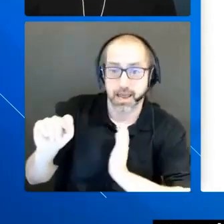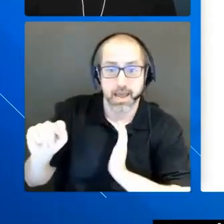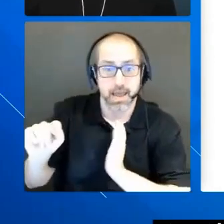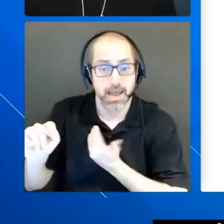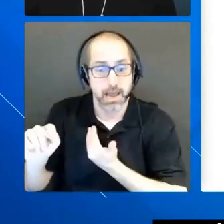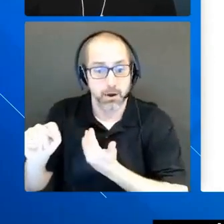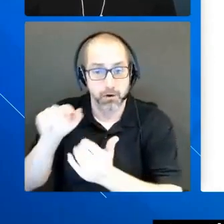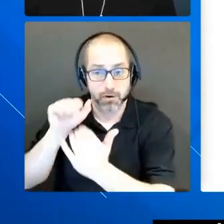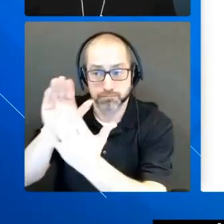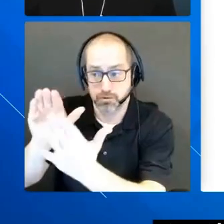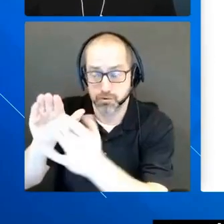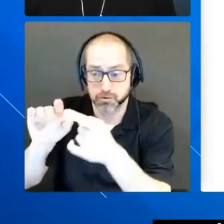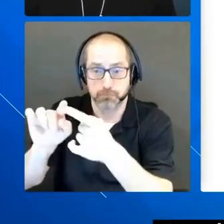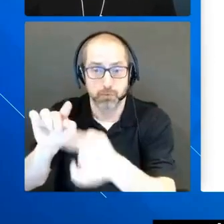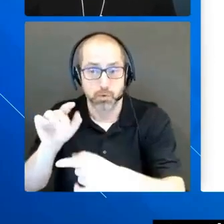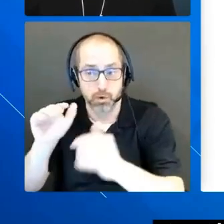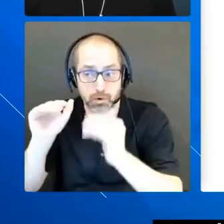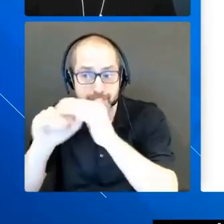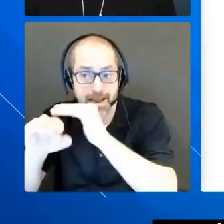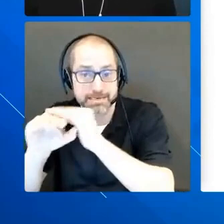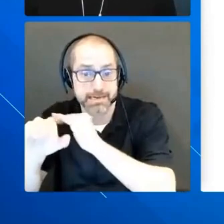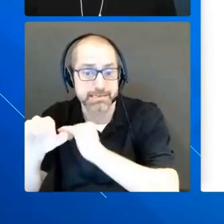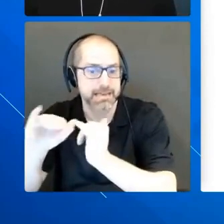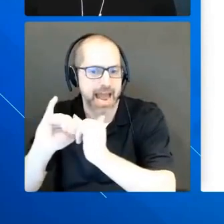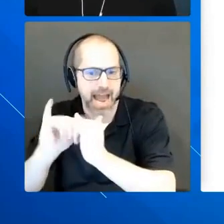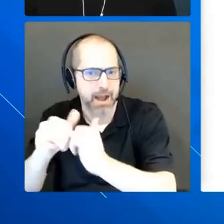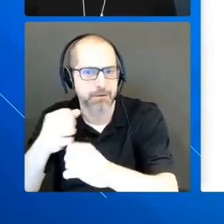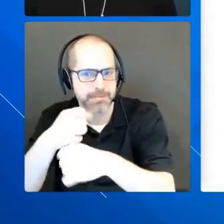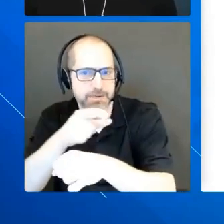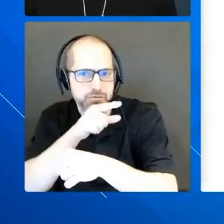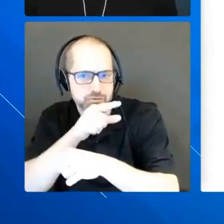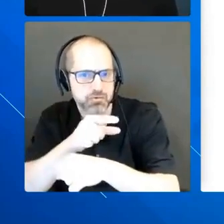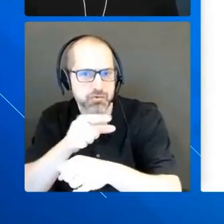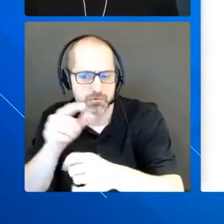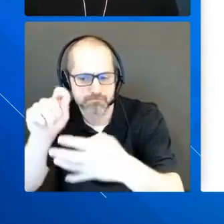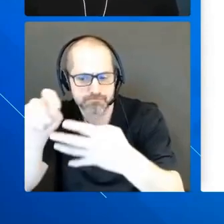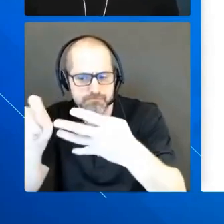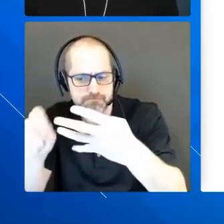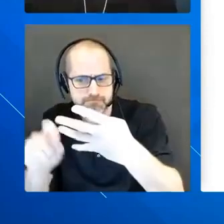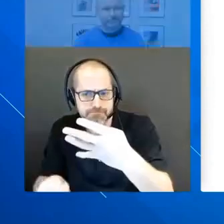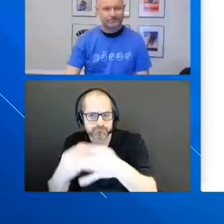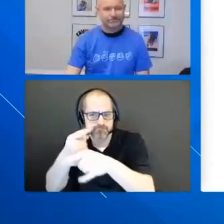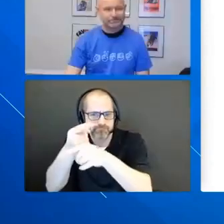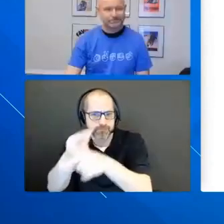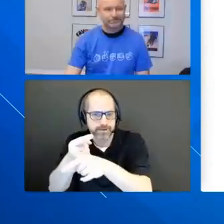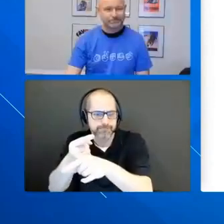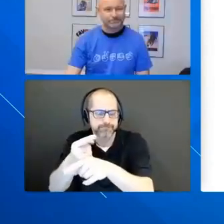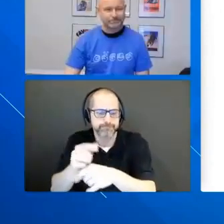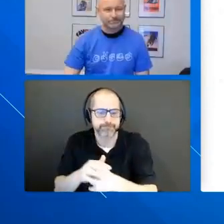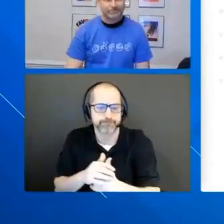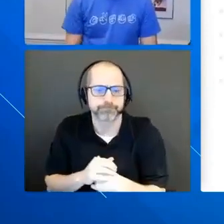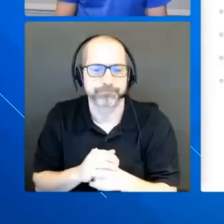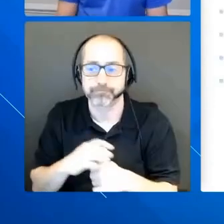ensure our platform is highly accessible. Stephen, over to you.